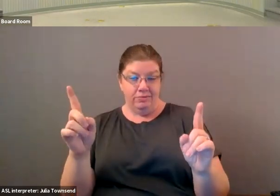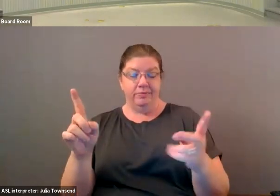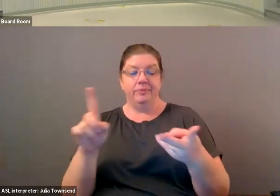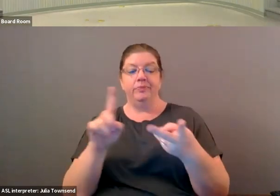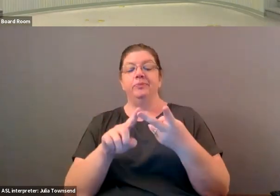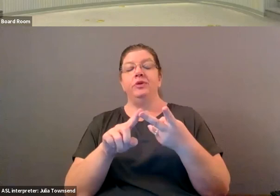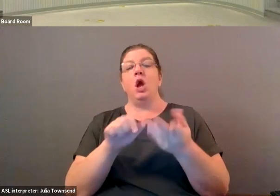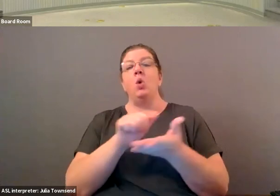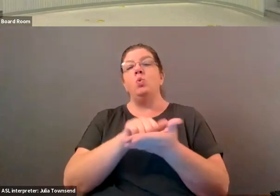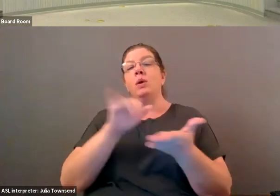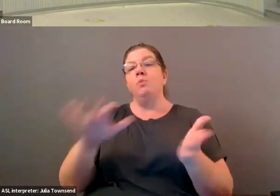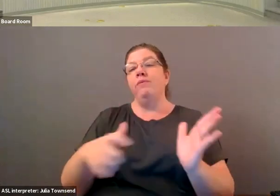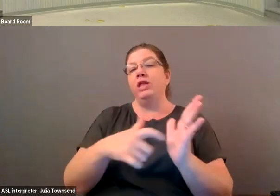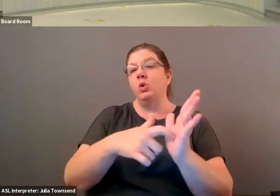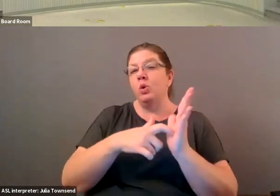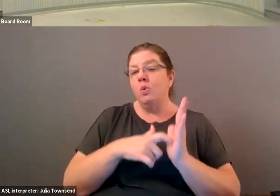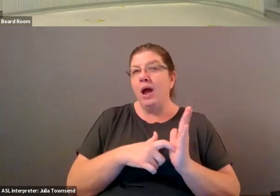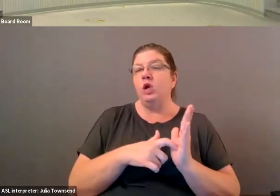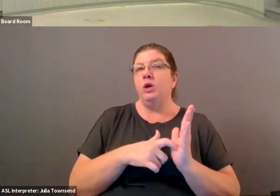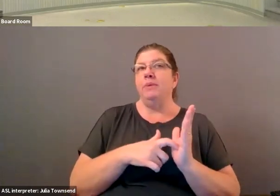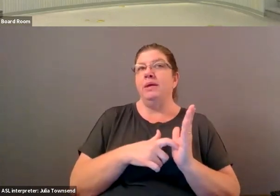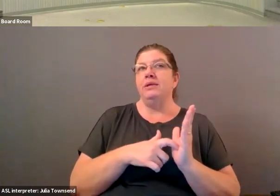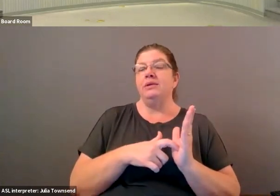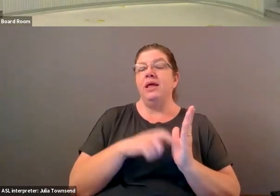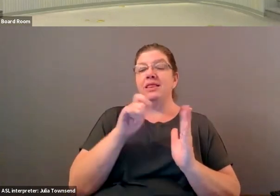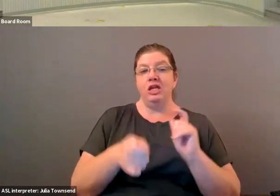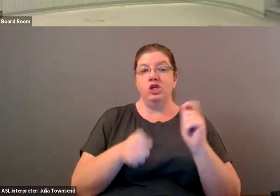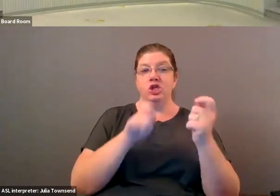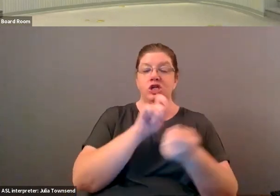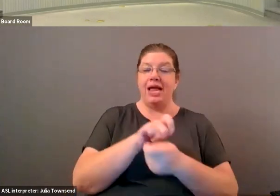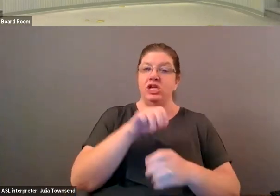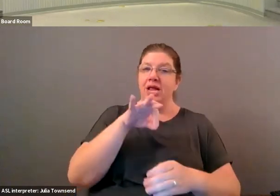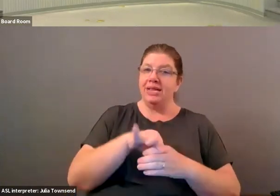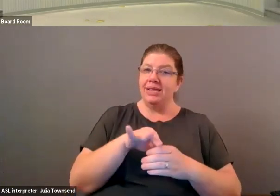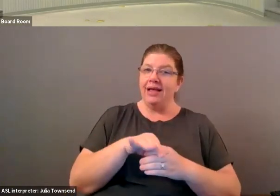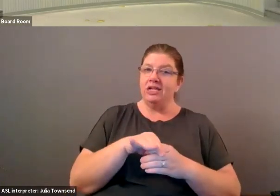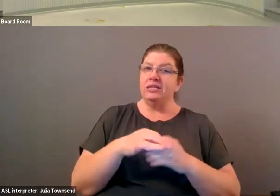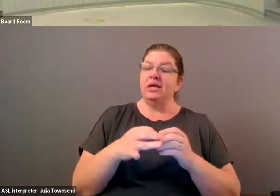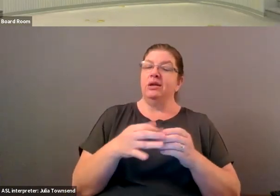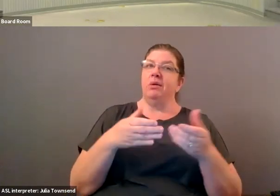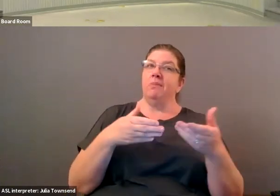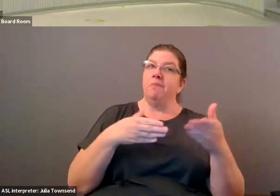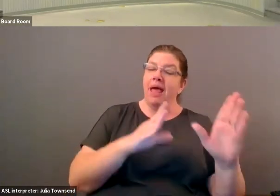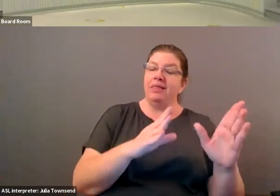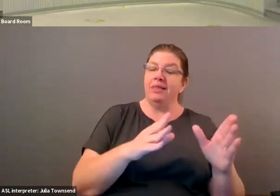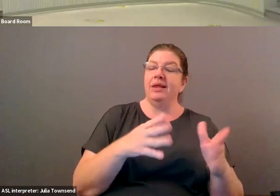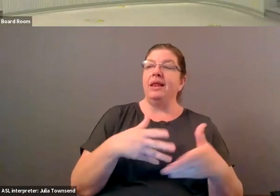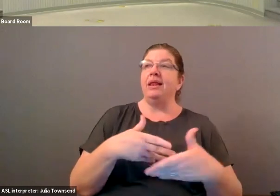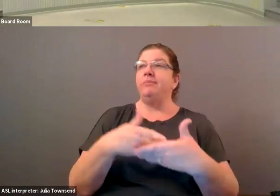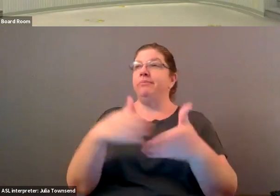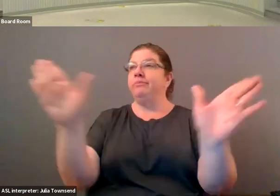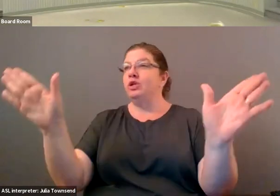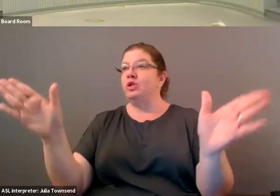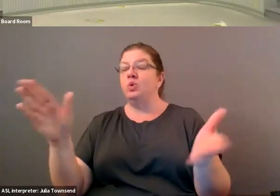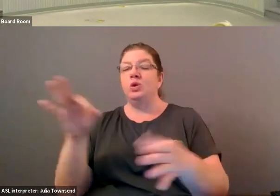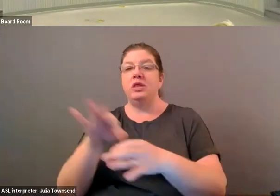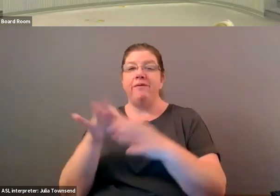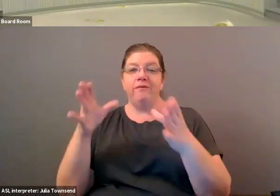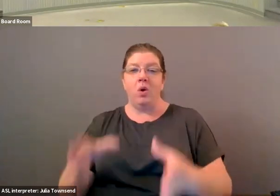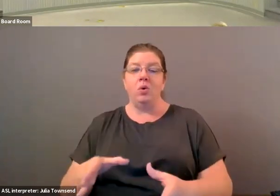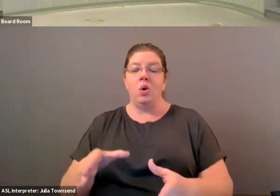requirement to take this change in election method out to the voters in the community. So Senate